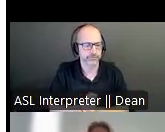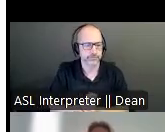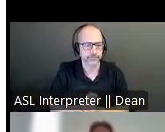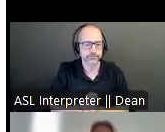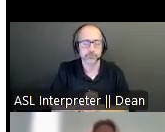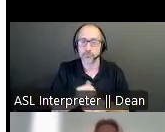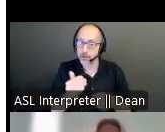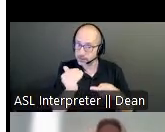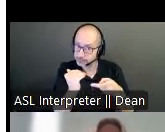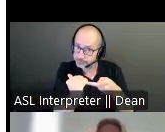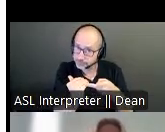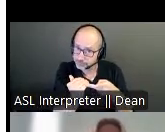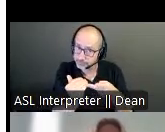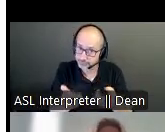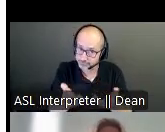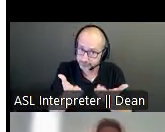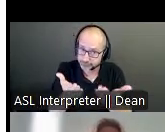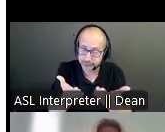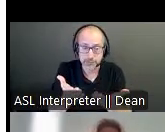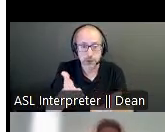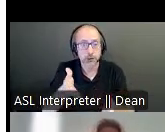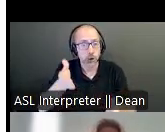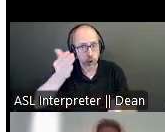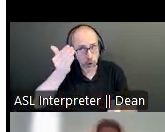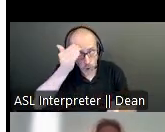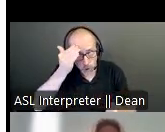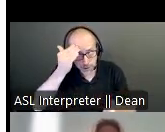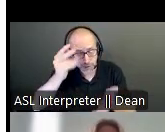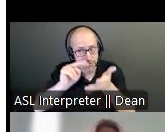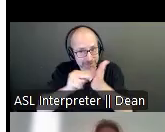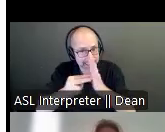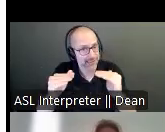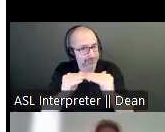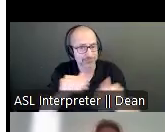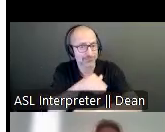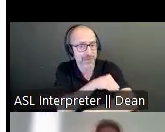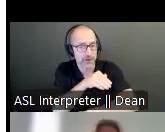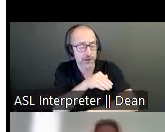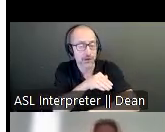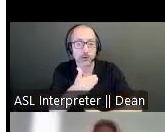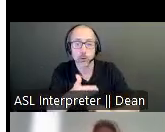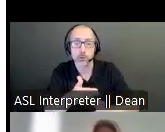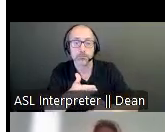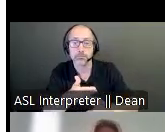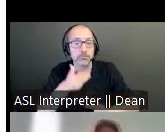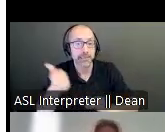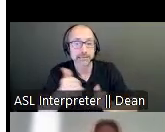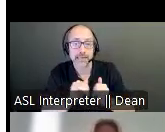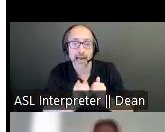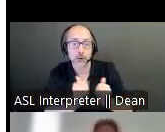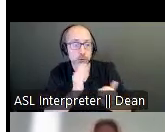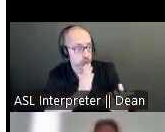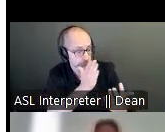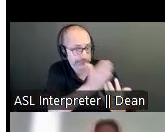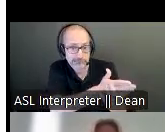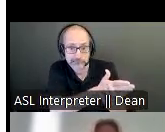Also, too, I'm a firm believer that knowledge is power. So one of the best ways to prevent intimate partner violence is to educate yourself on the